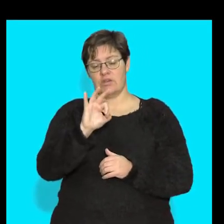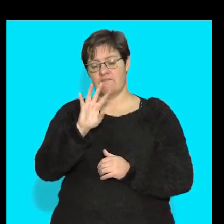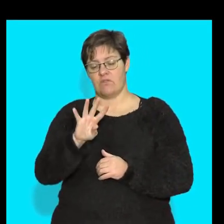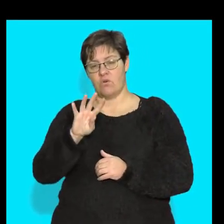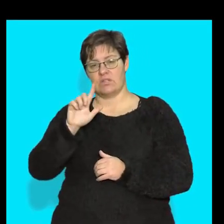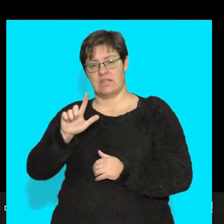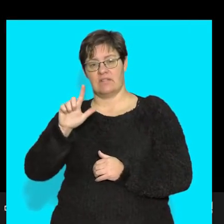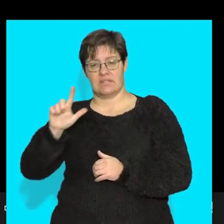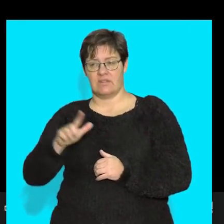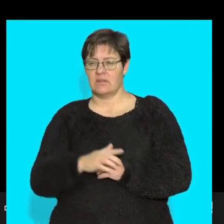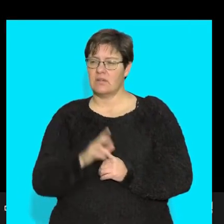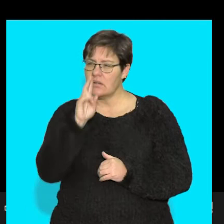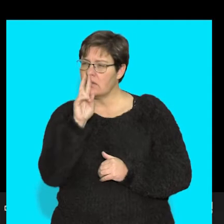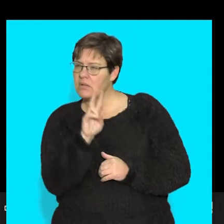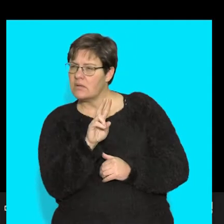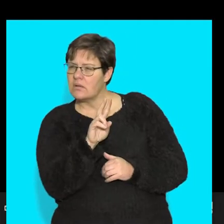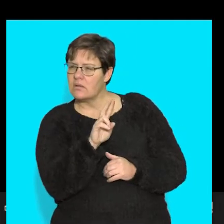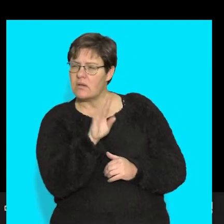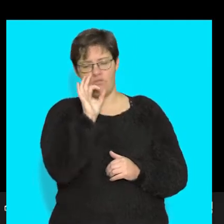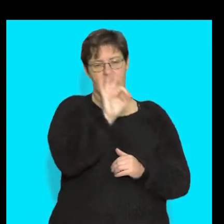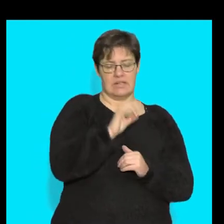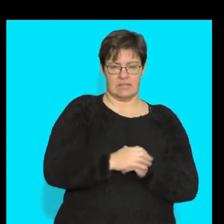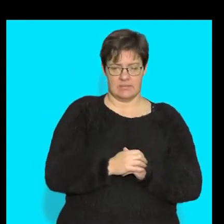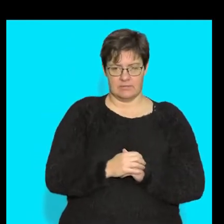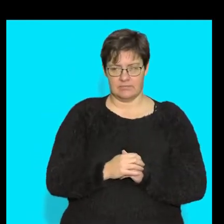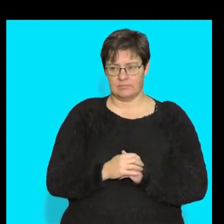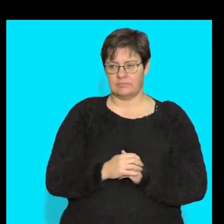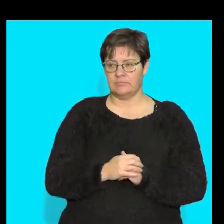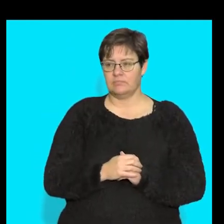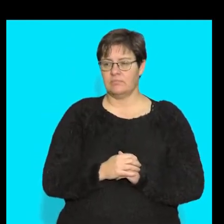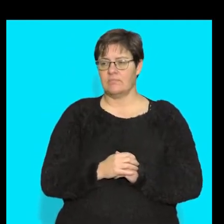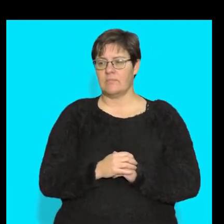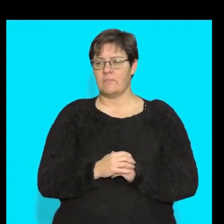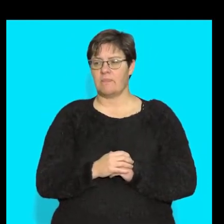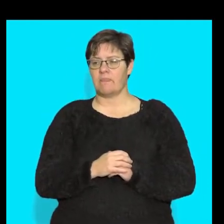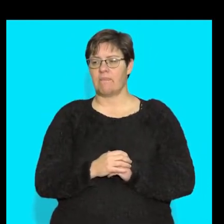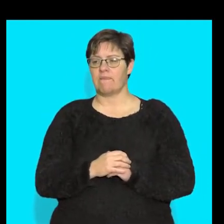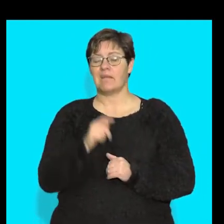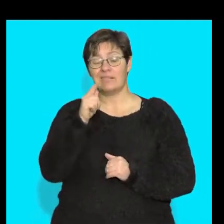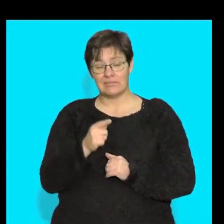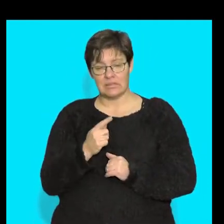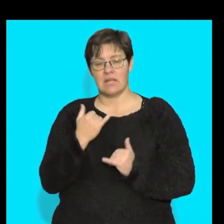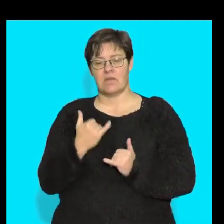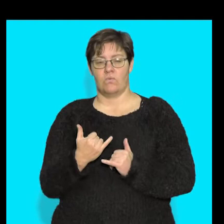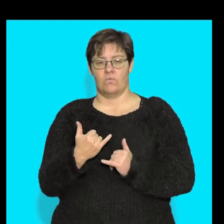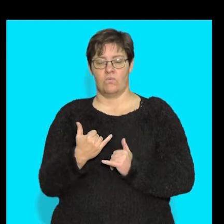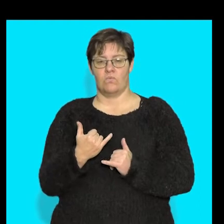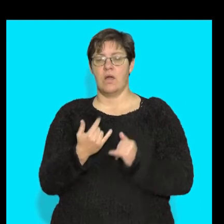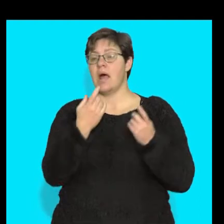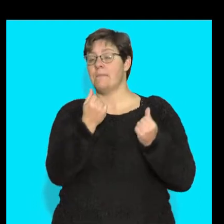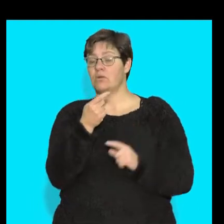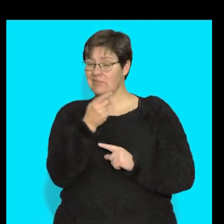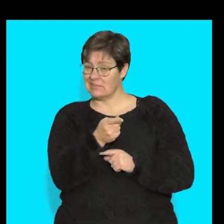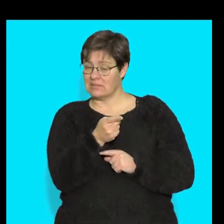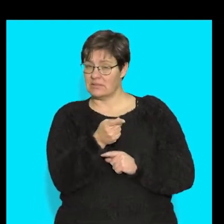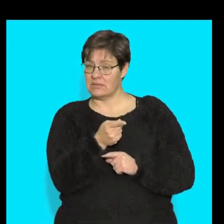83477. Let me just verify that's the correct one. Yes. And then now this is now the amount that this person